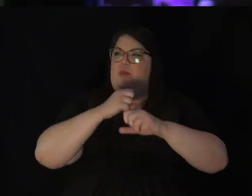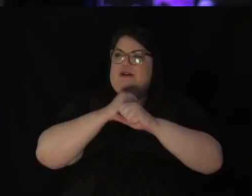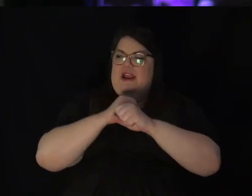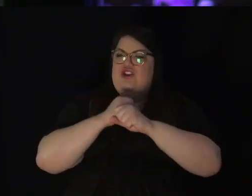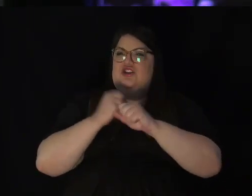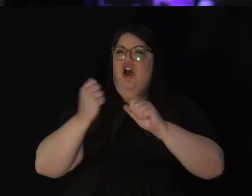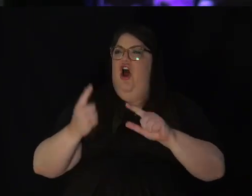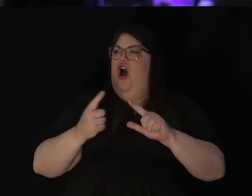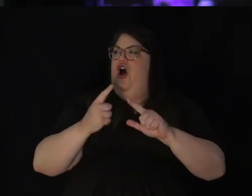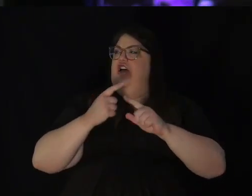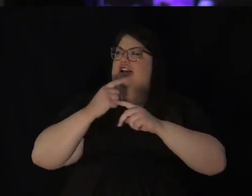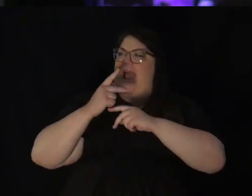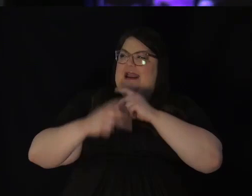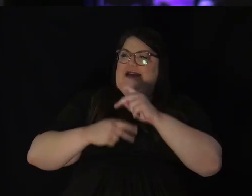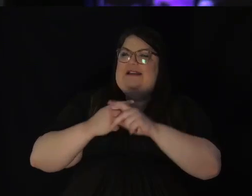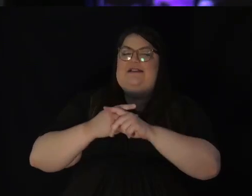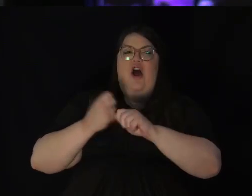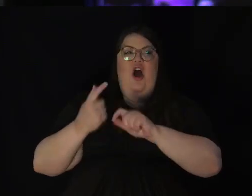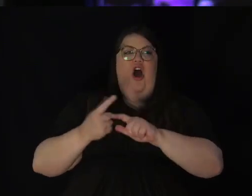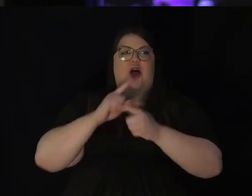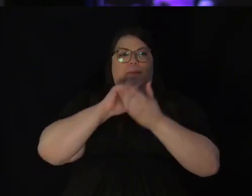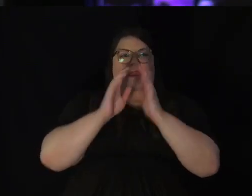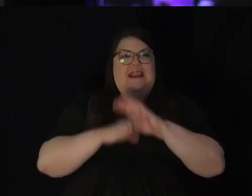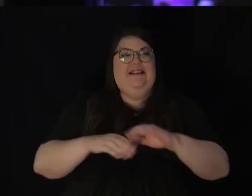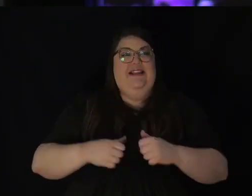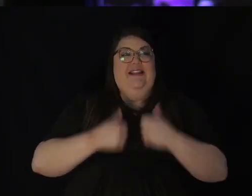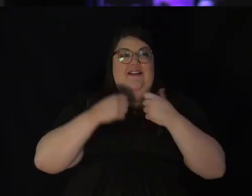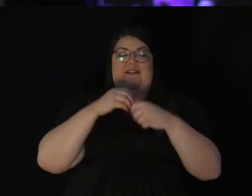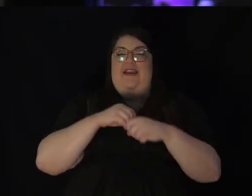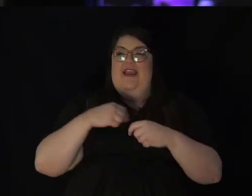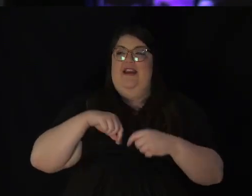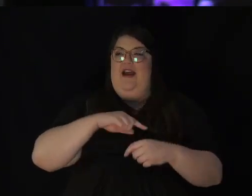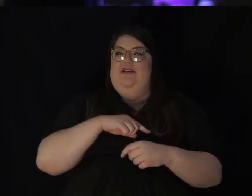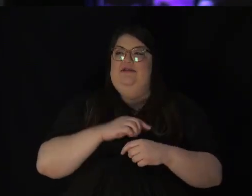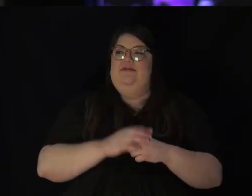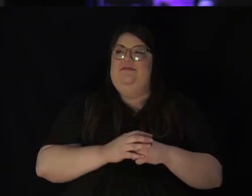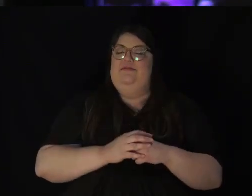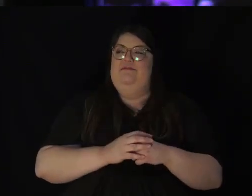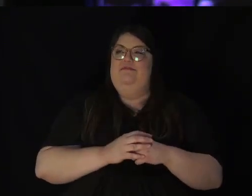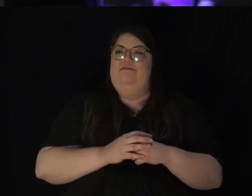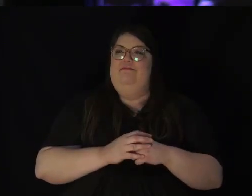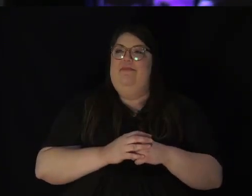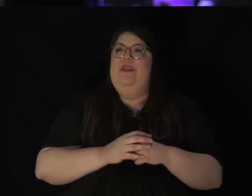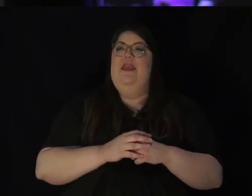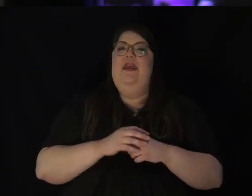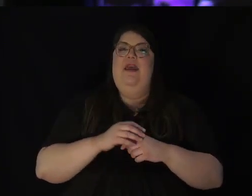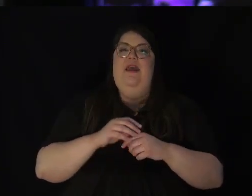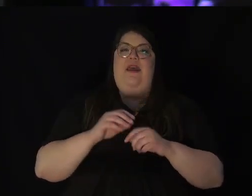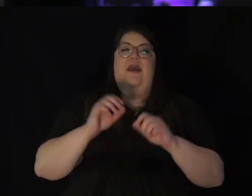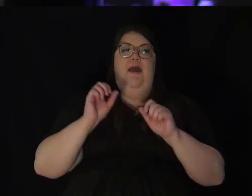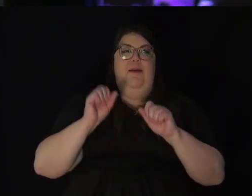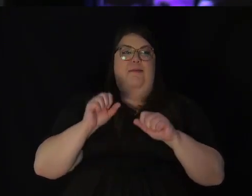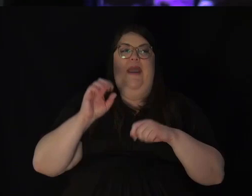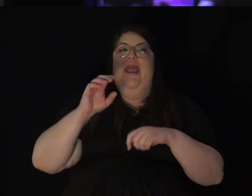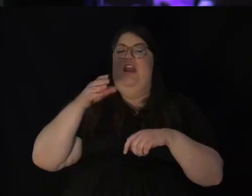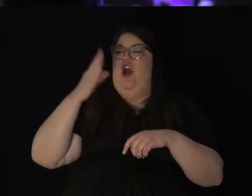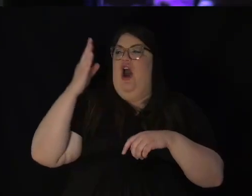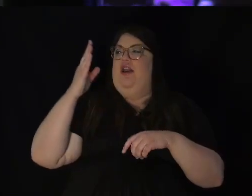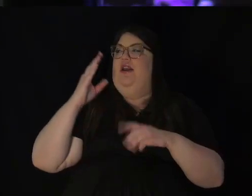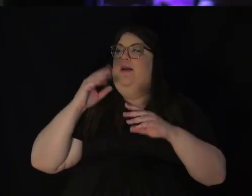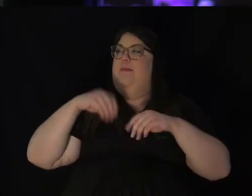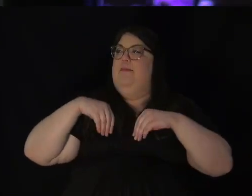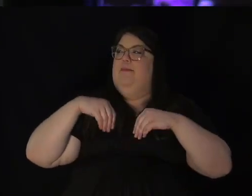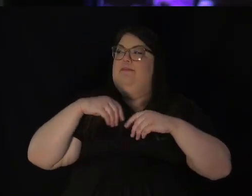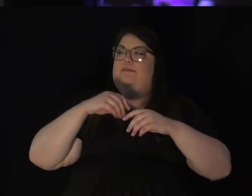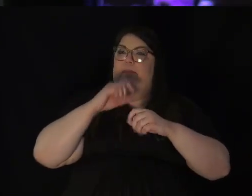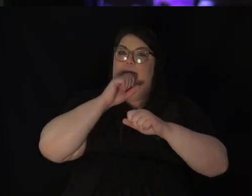kindness, all peace living in us. May God bless you with the gifts of himself.